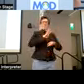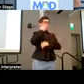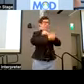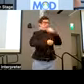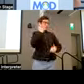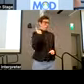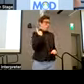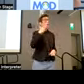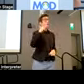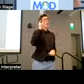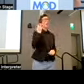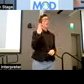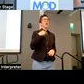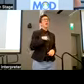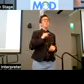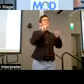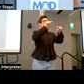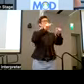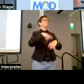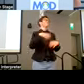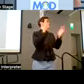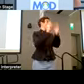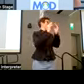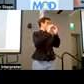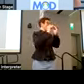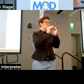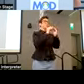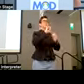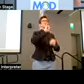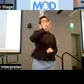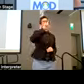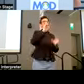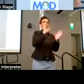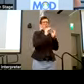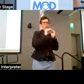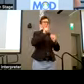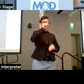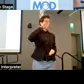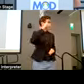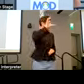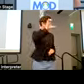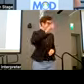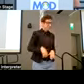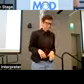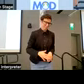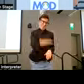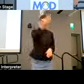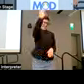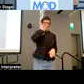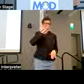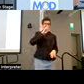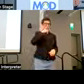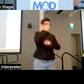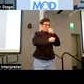ago, I was at a conference. It was an independent living conference in Washington, D.C. quite a long time ago.